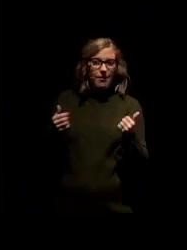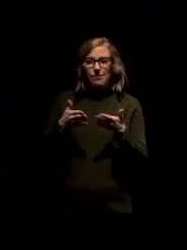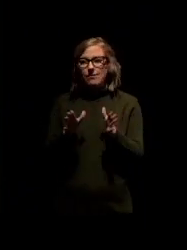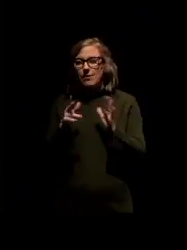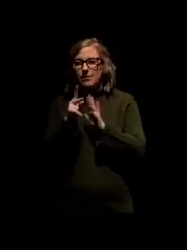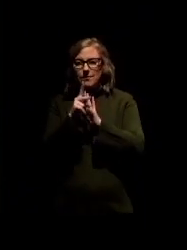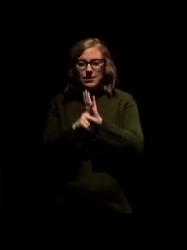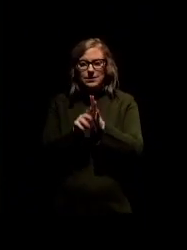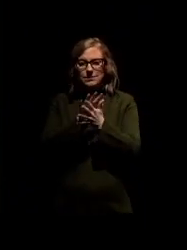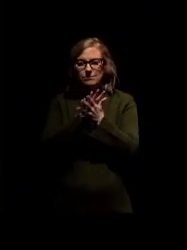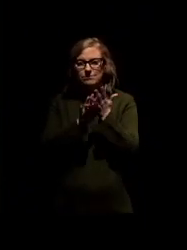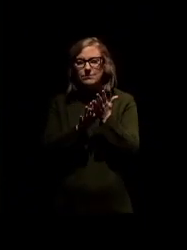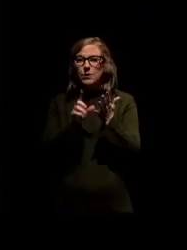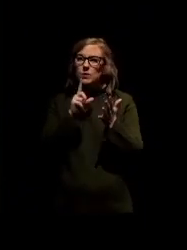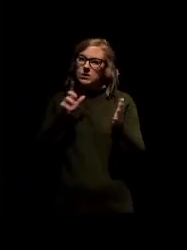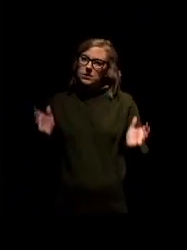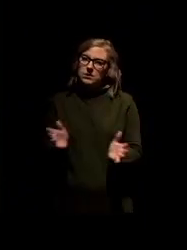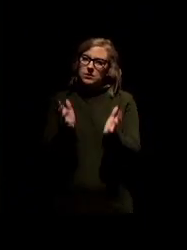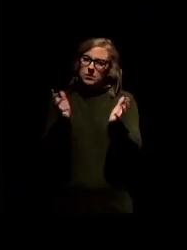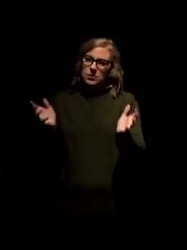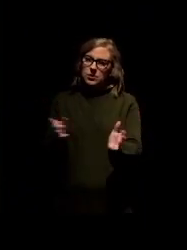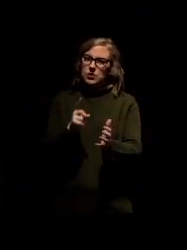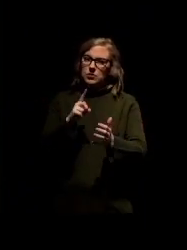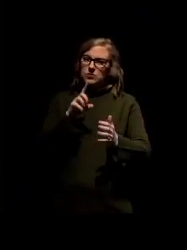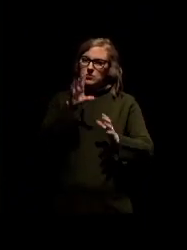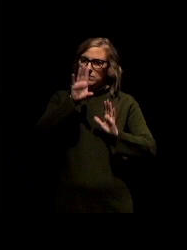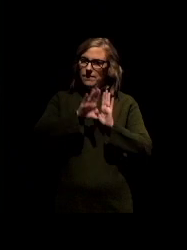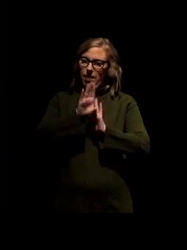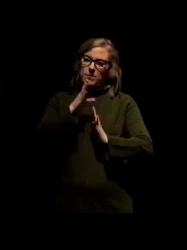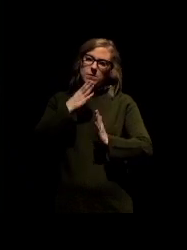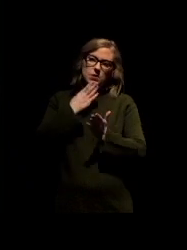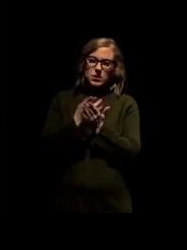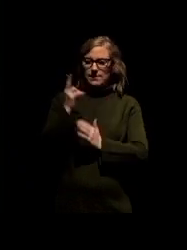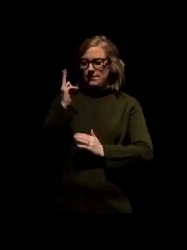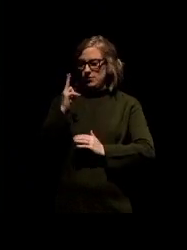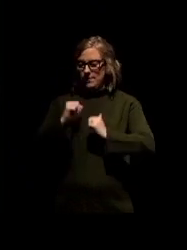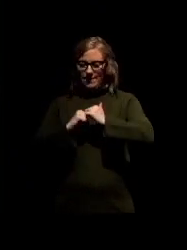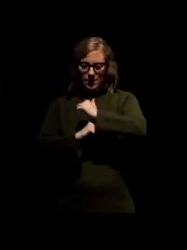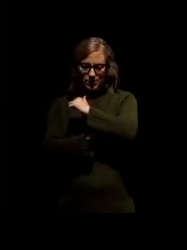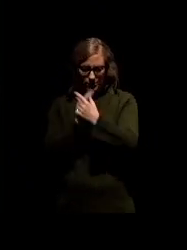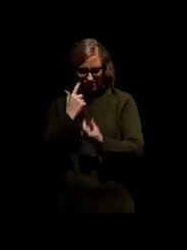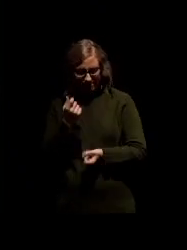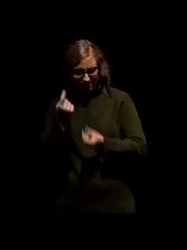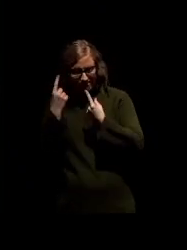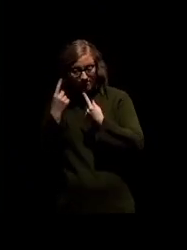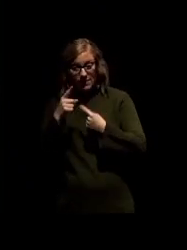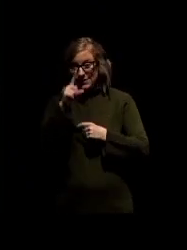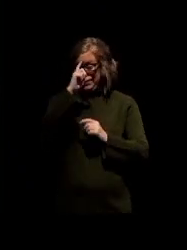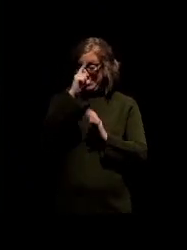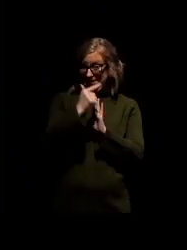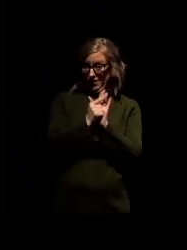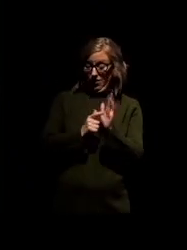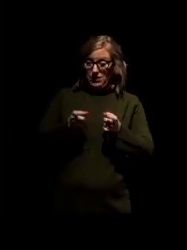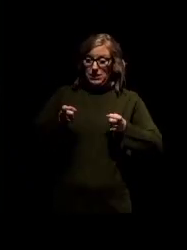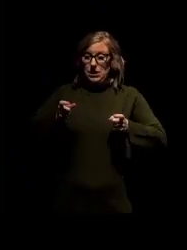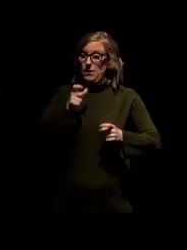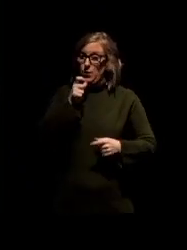do these kinds of things, I would encourage you to get a really great foundation in history, because the laws that govern who we